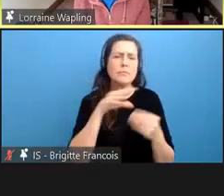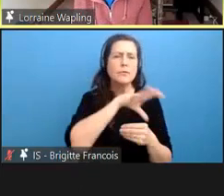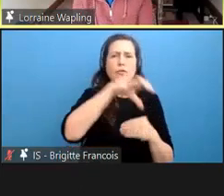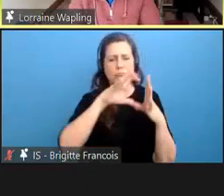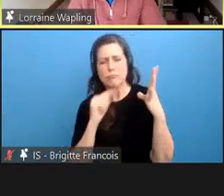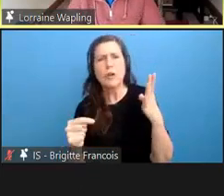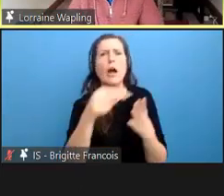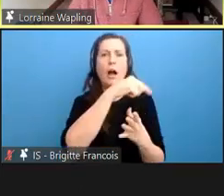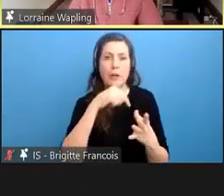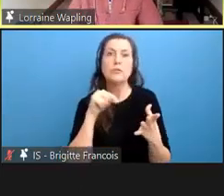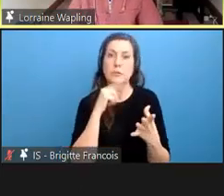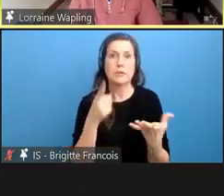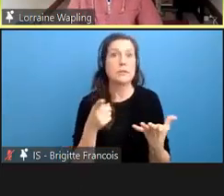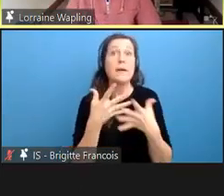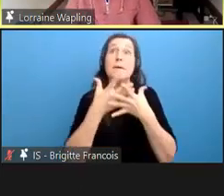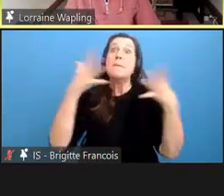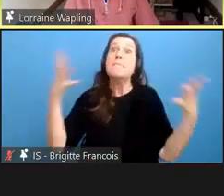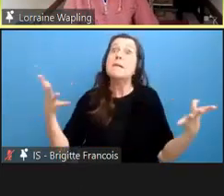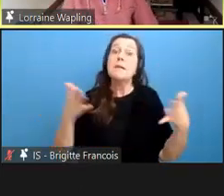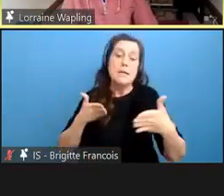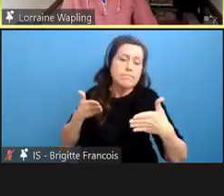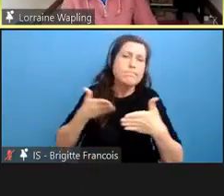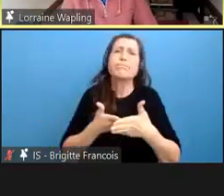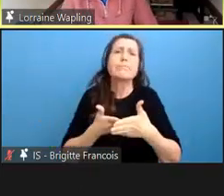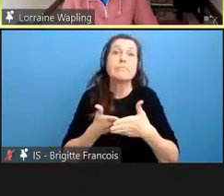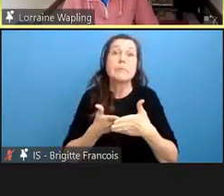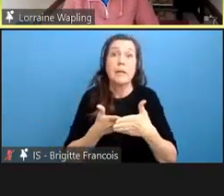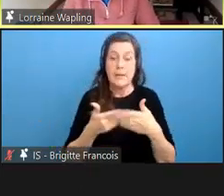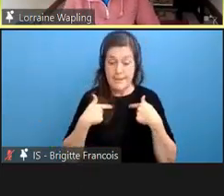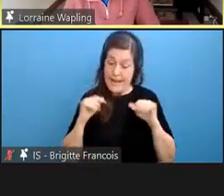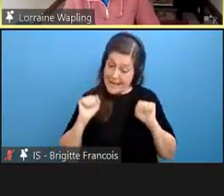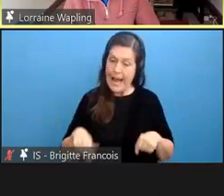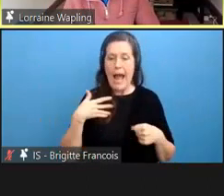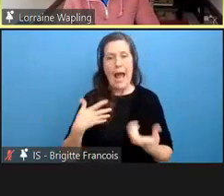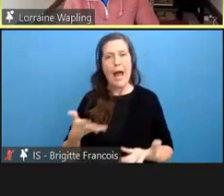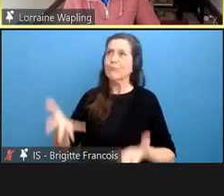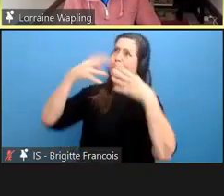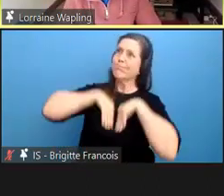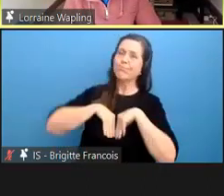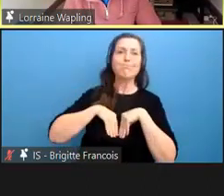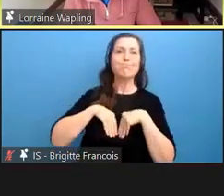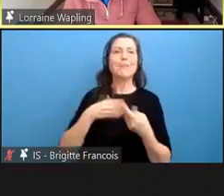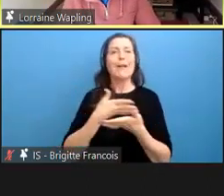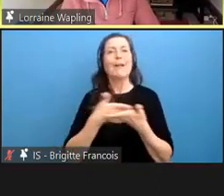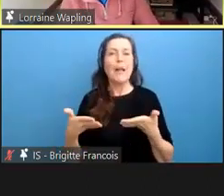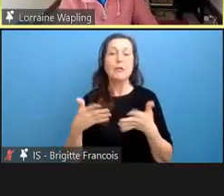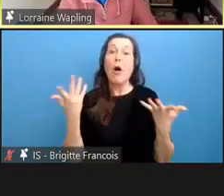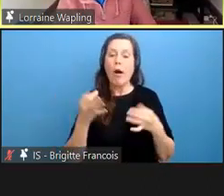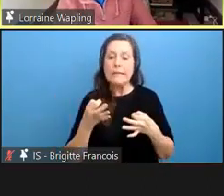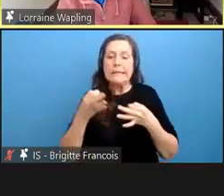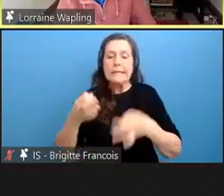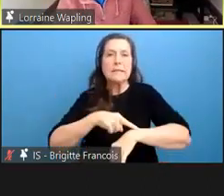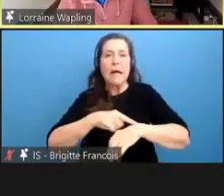in general, a key barrier to learning language is, or late language development, is a